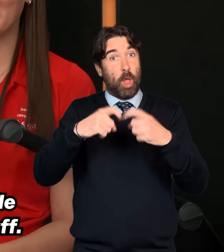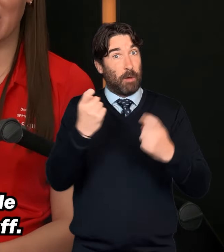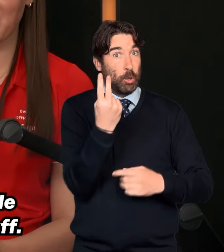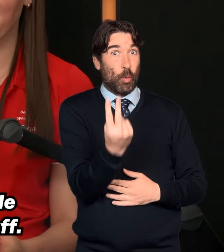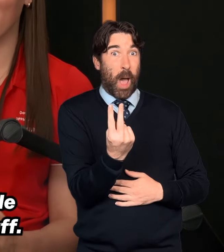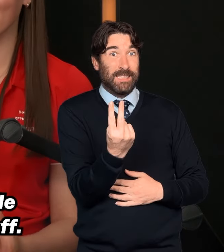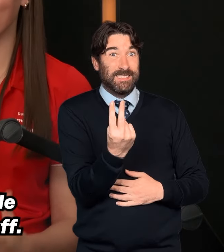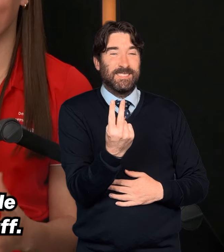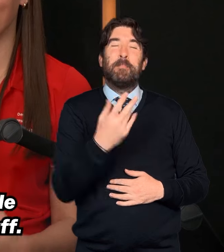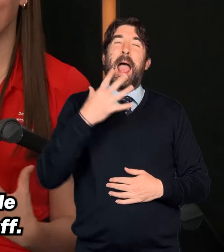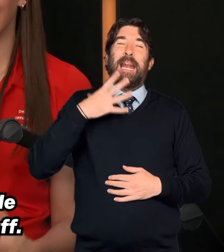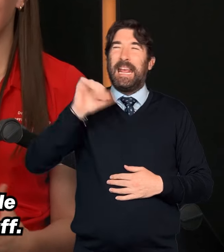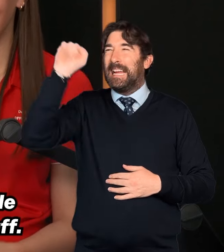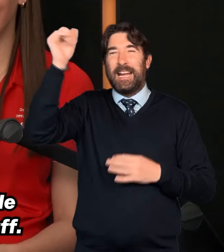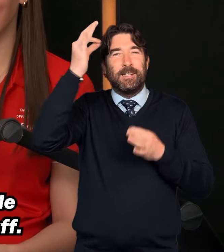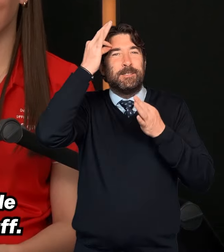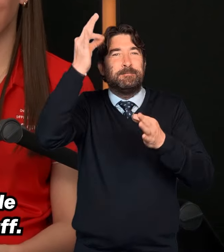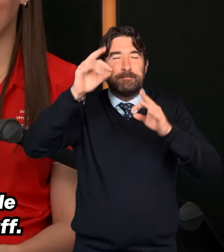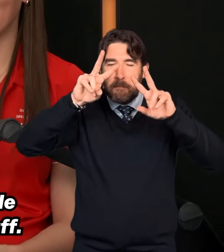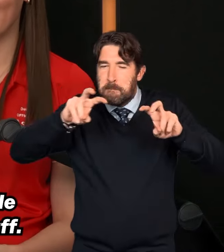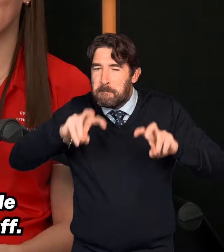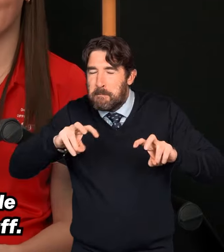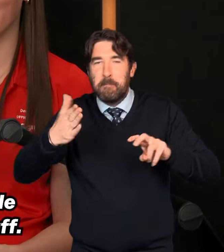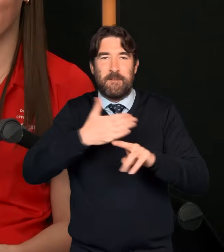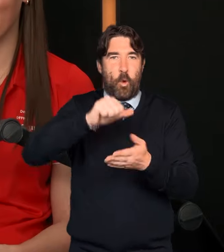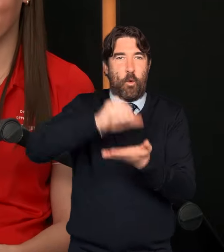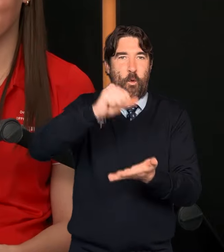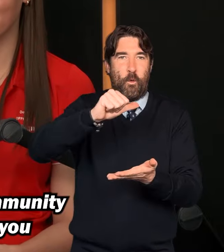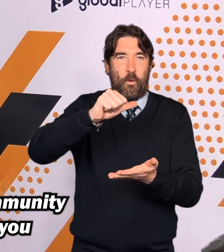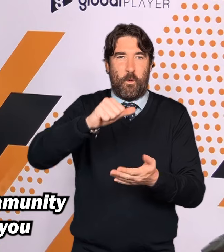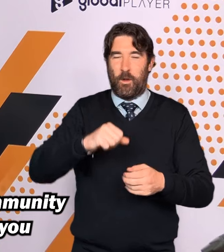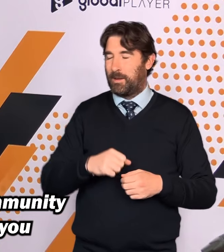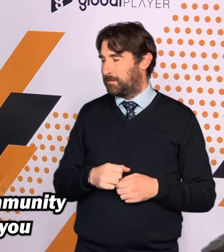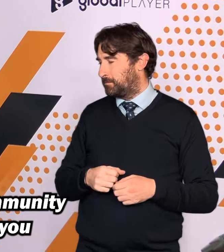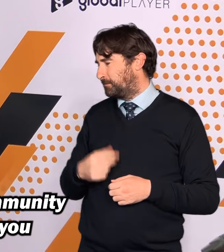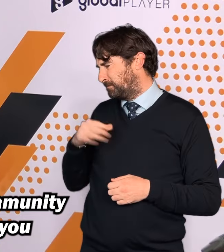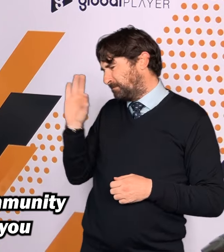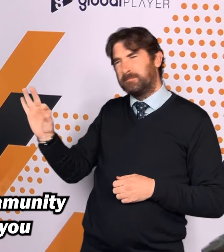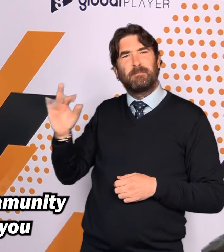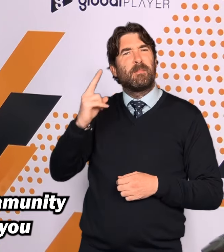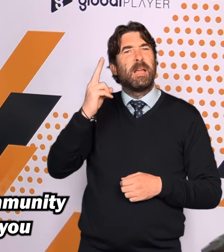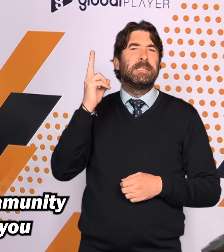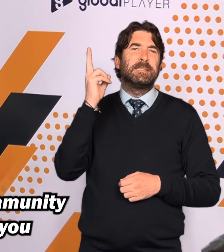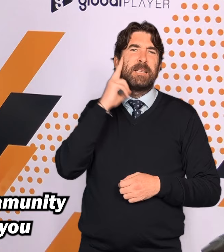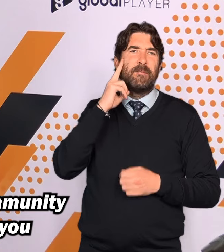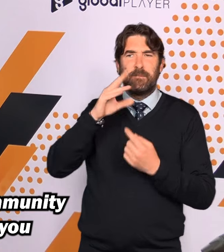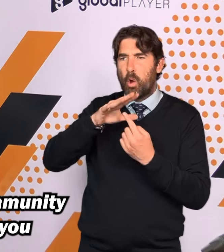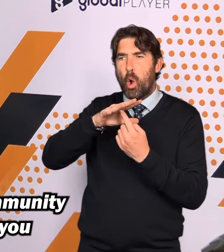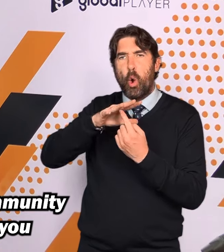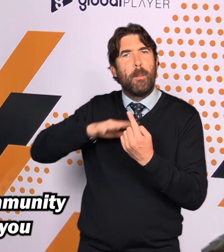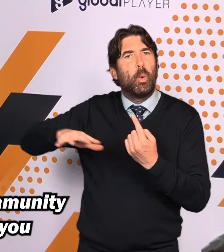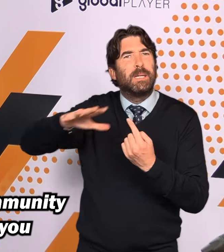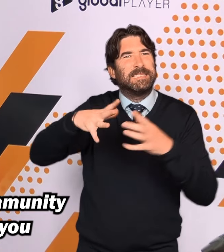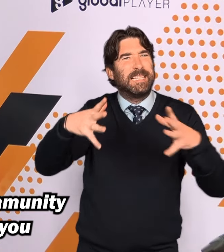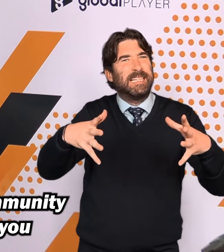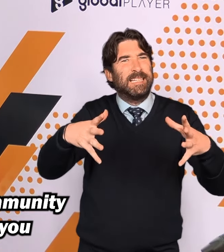it's just taking a while to be processed and stuff. Yeah. And in terms of the deaf community and